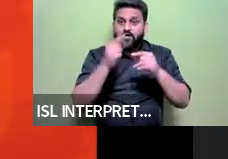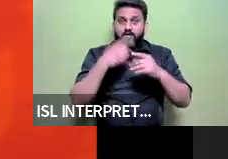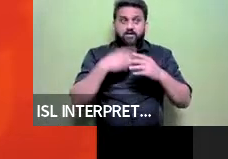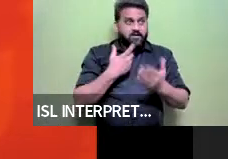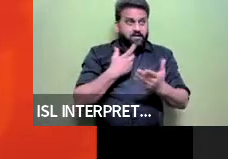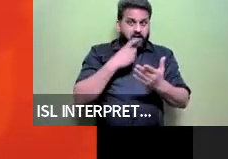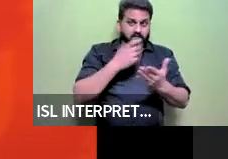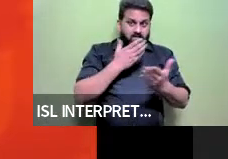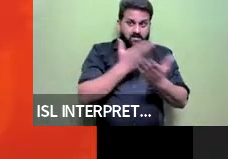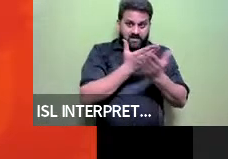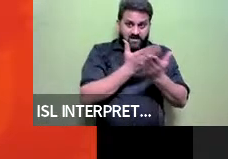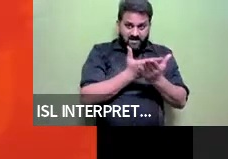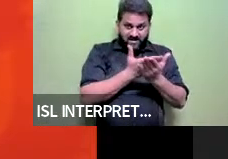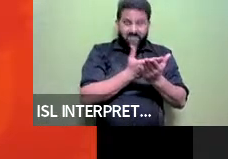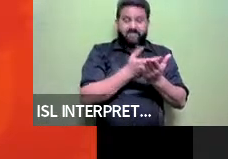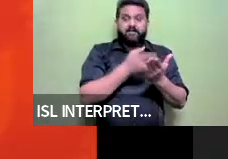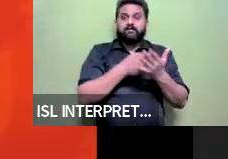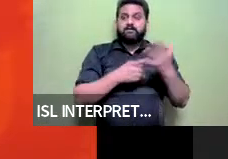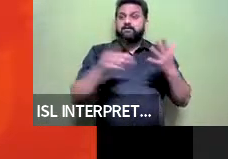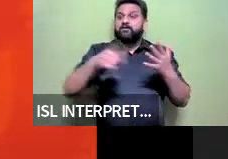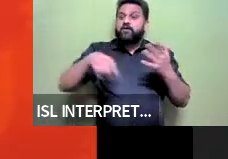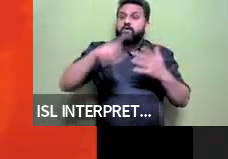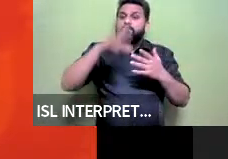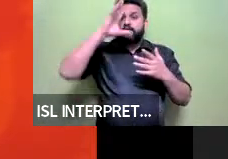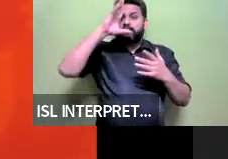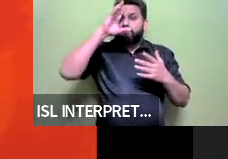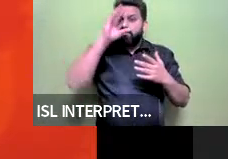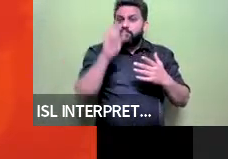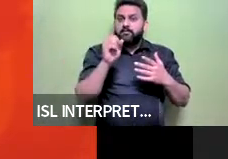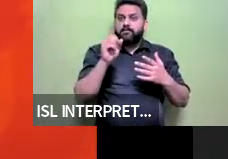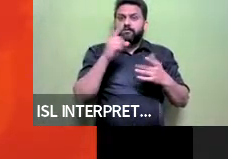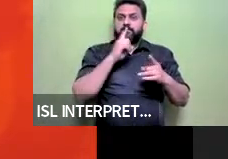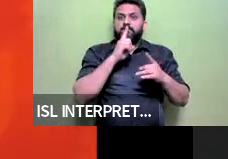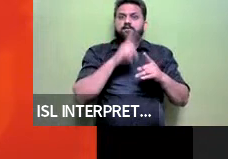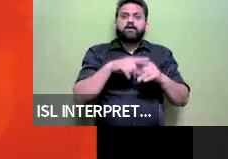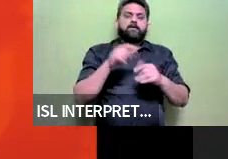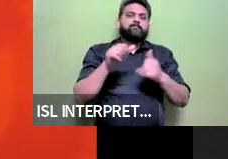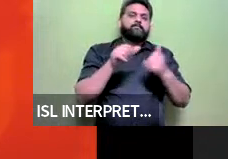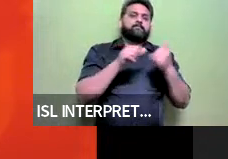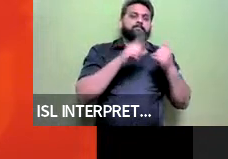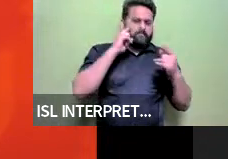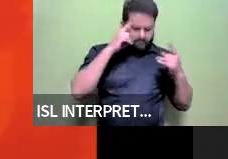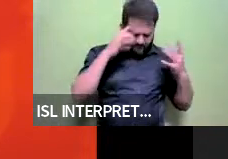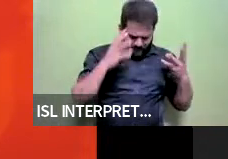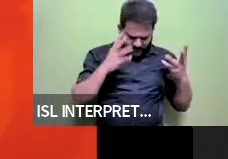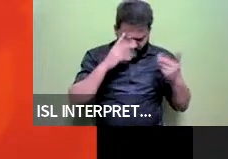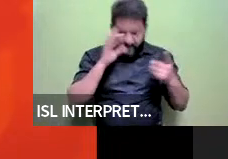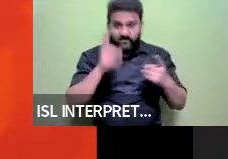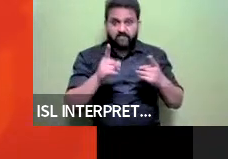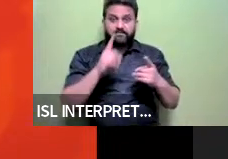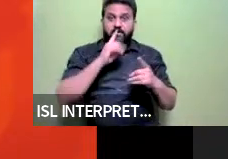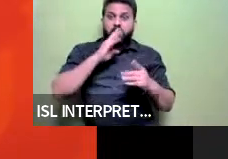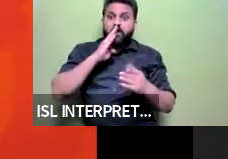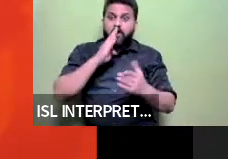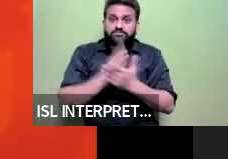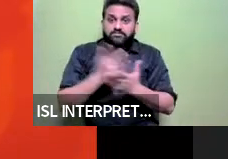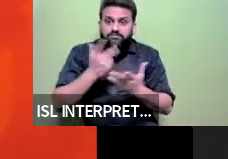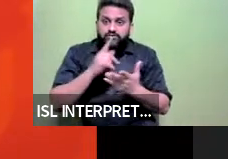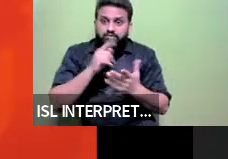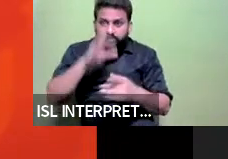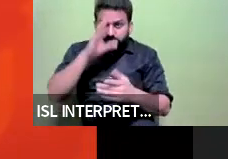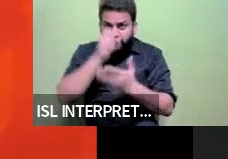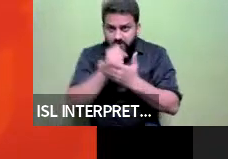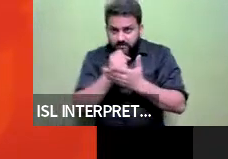cases, you must remember from the back of your hand. Facts, who decided,